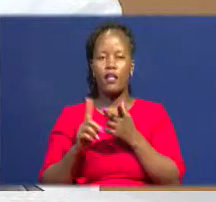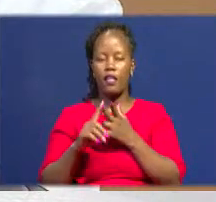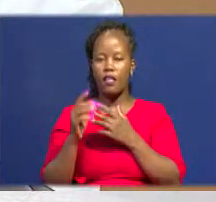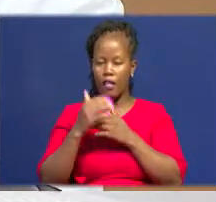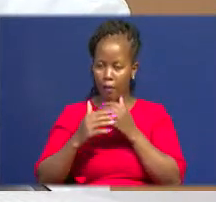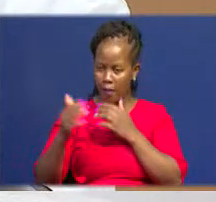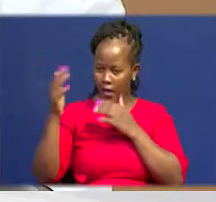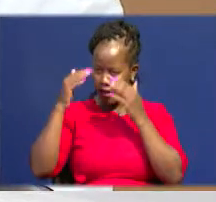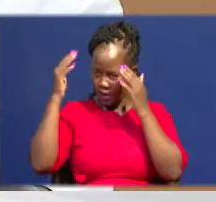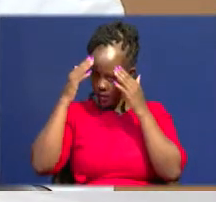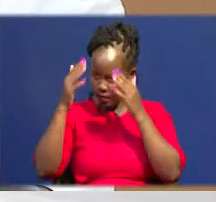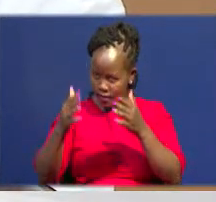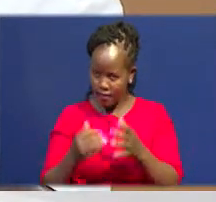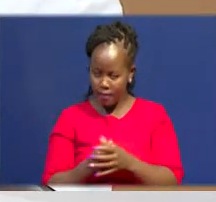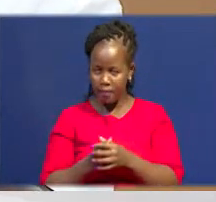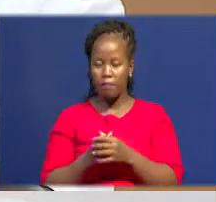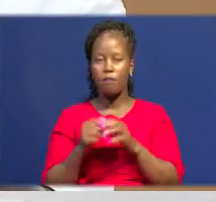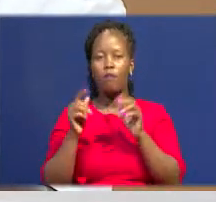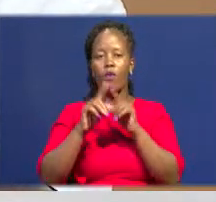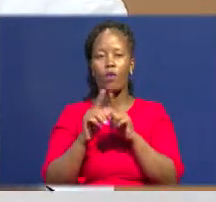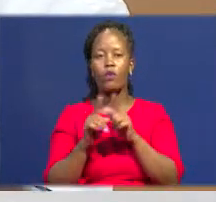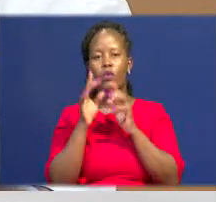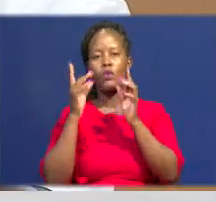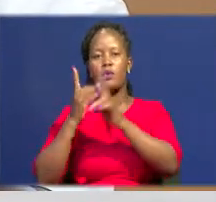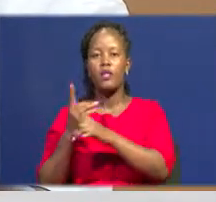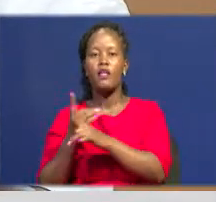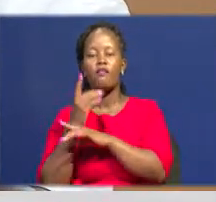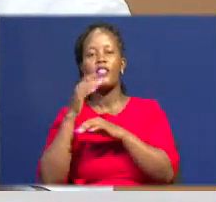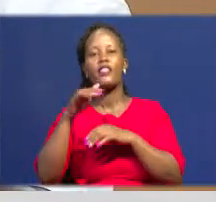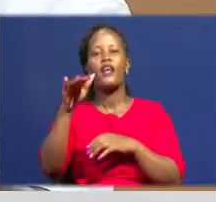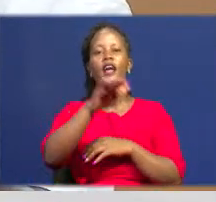most of our spectator area, we allow parking. I mean,